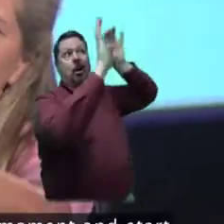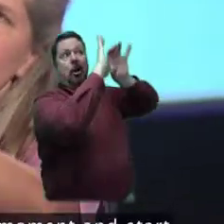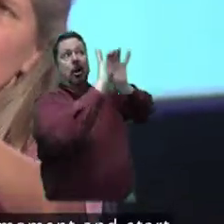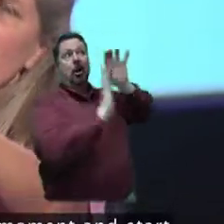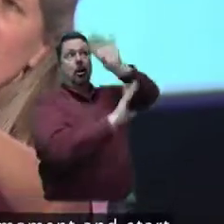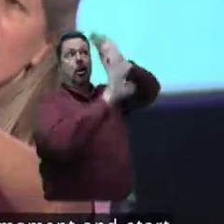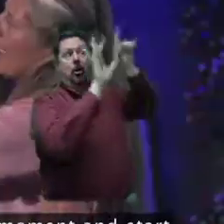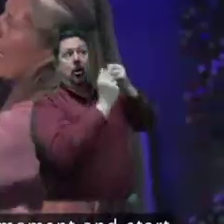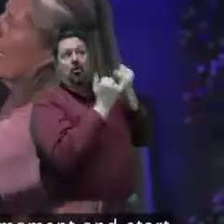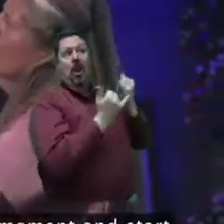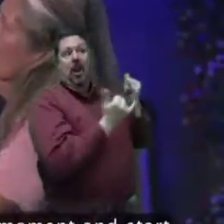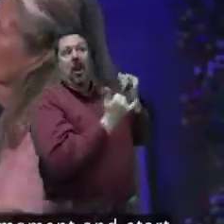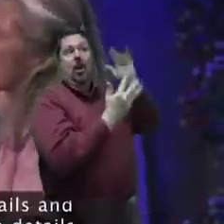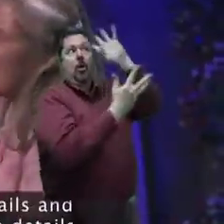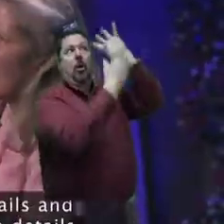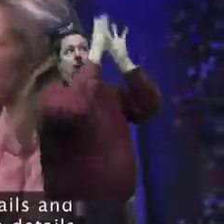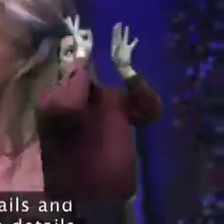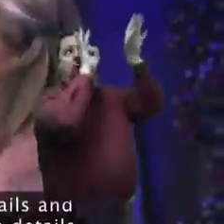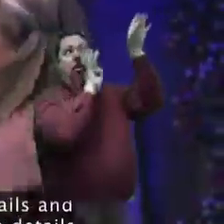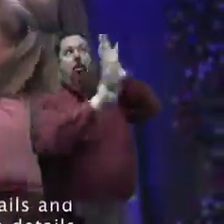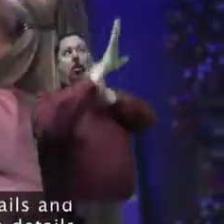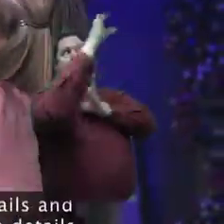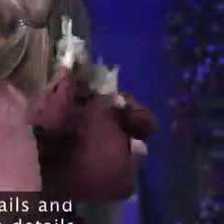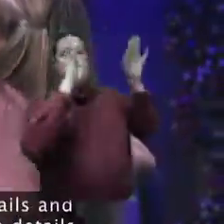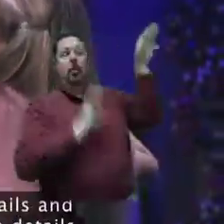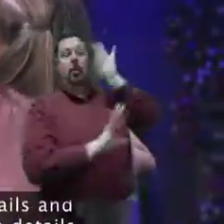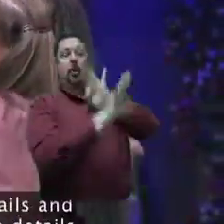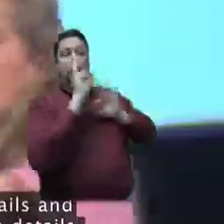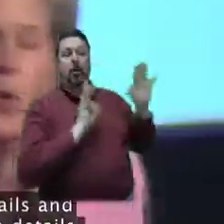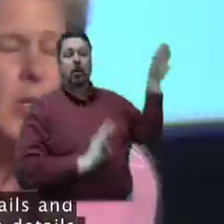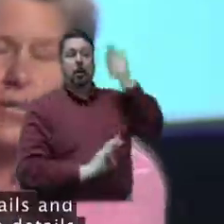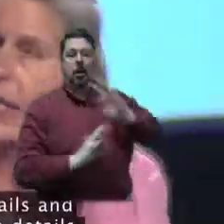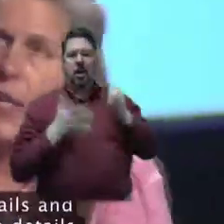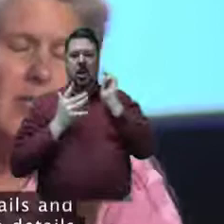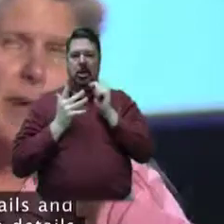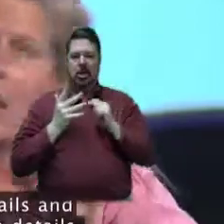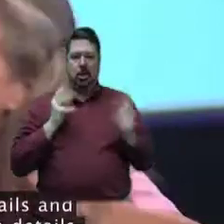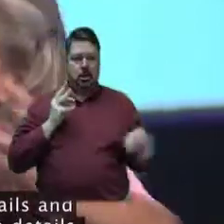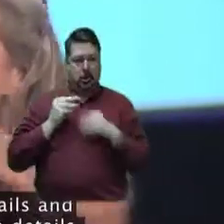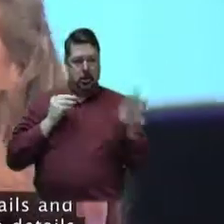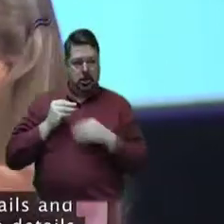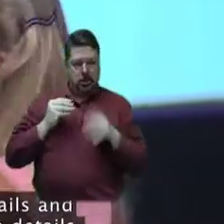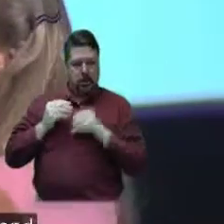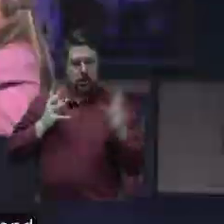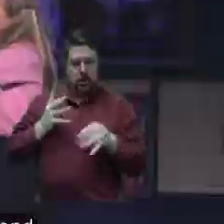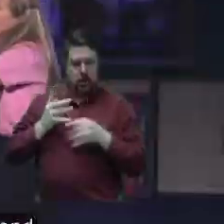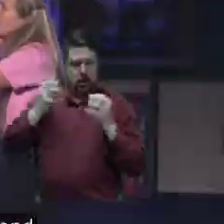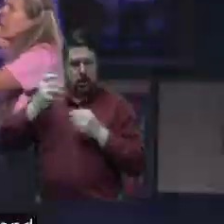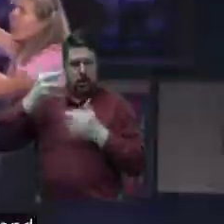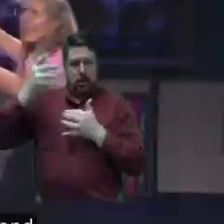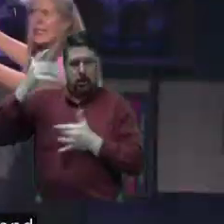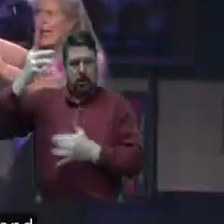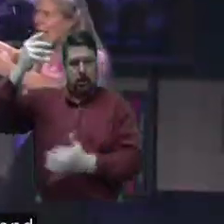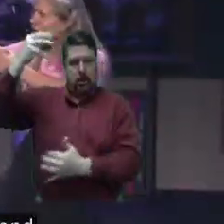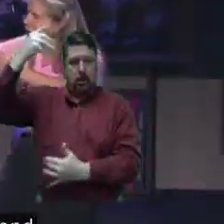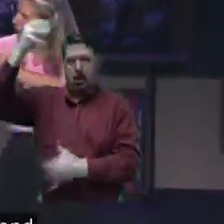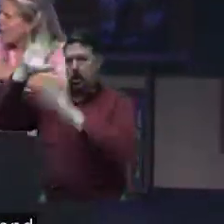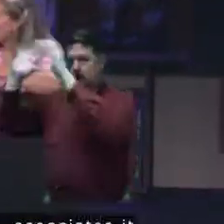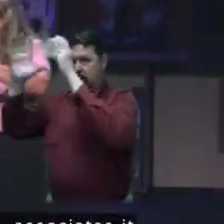of the present moment and start picking out details, and more details about those details. It